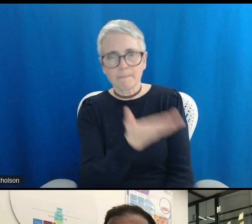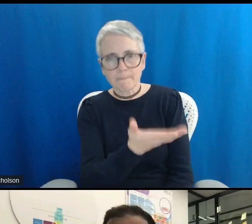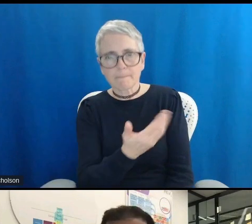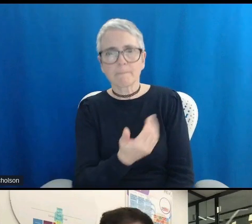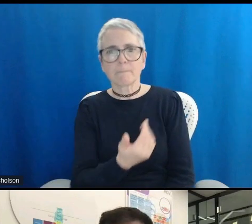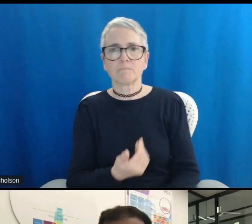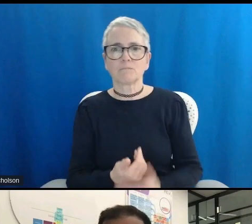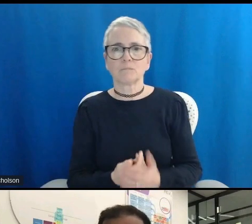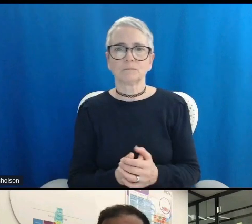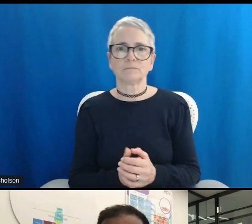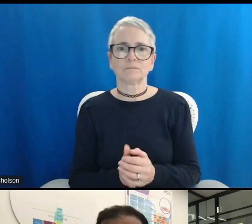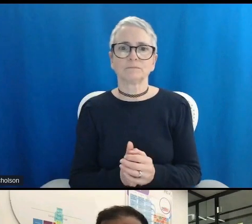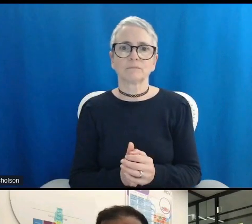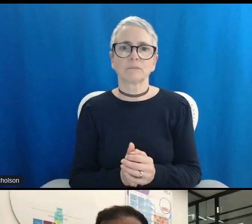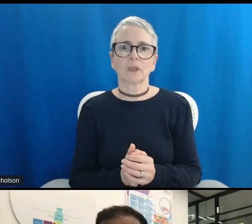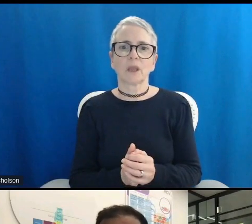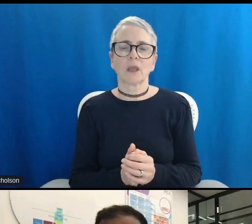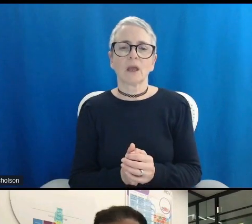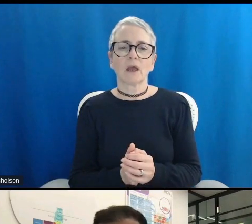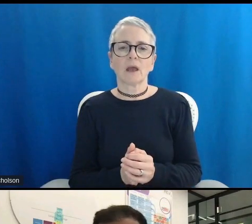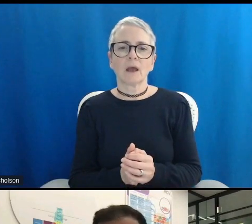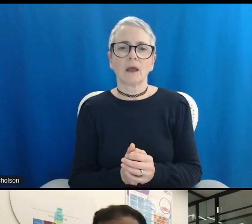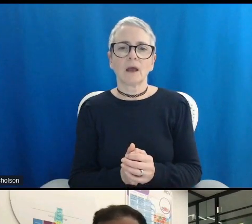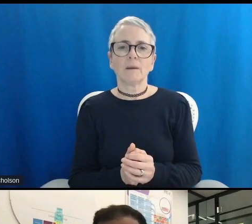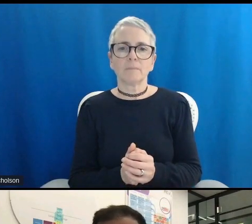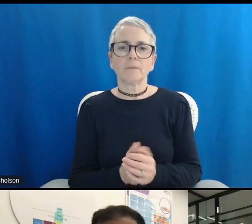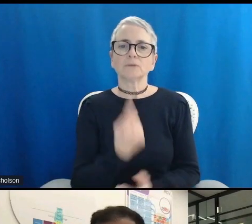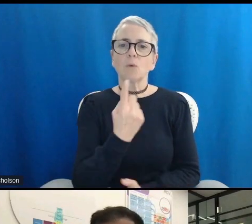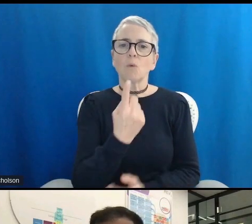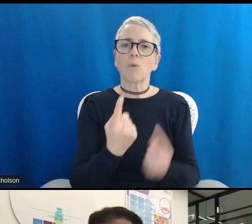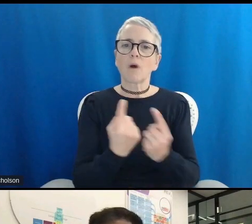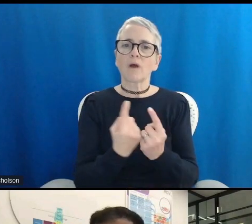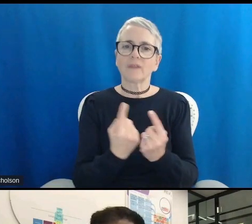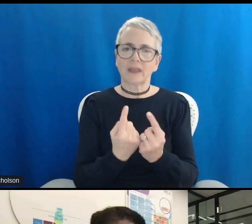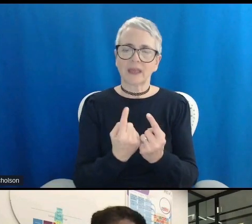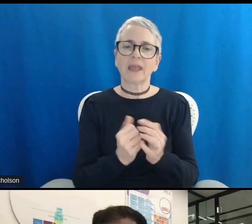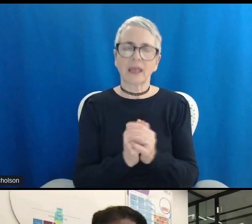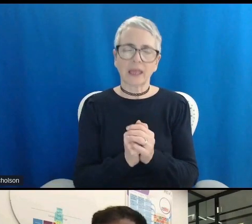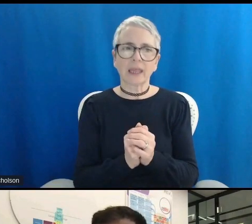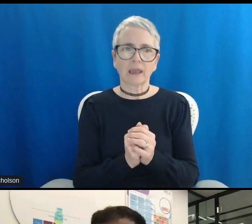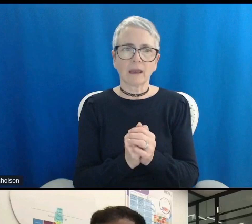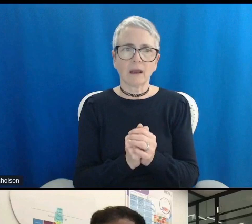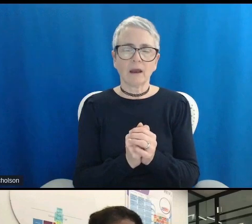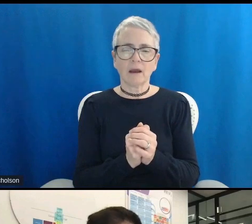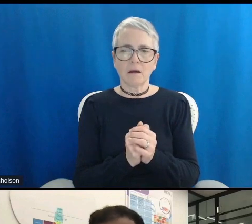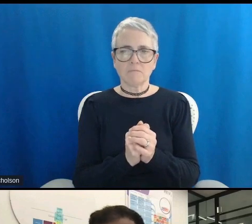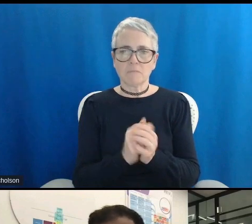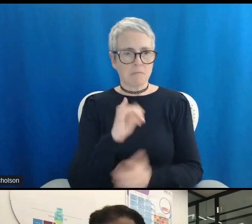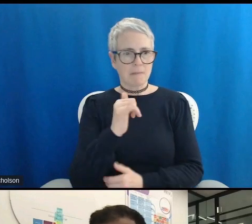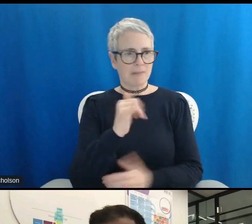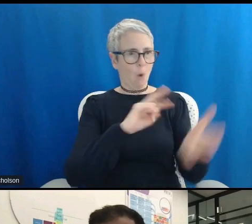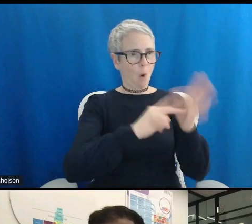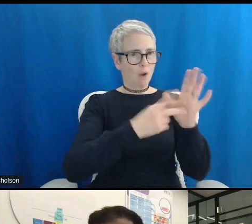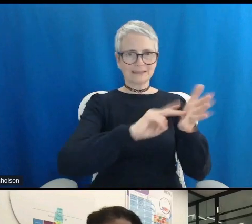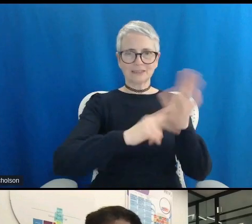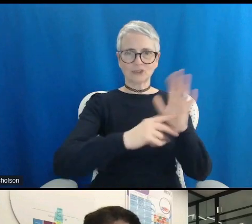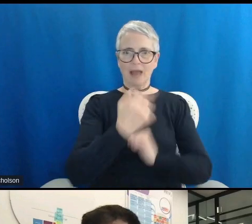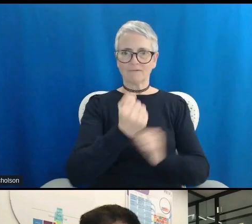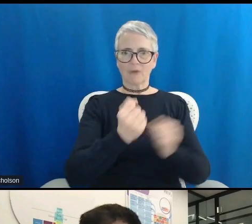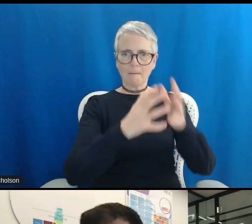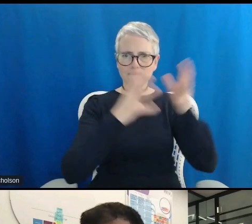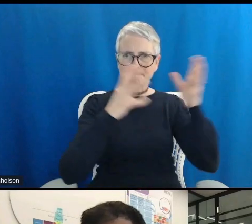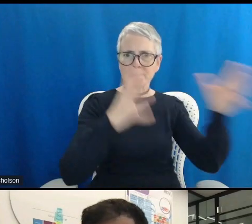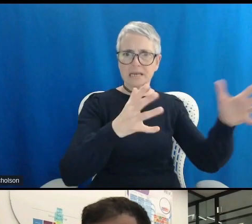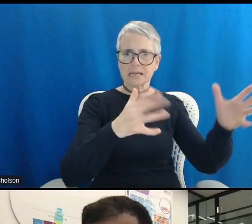room. So one thing about it is about seeing the connection between these two giant things that the organization do and sometimes doing good, but they don't see